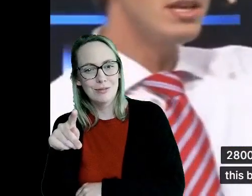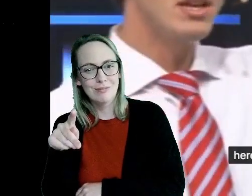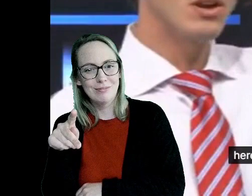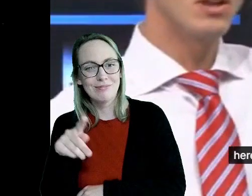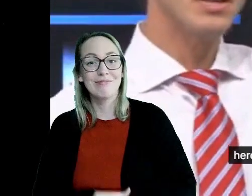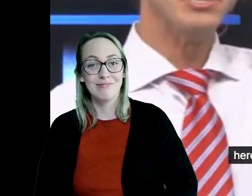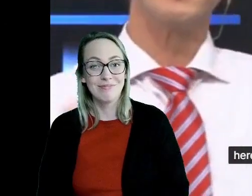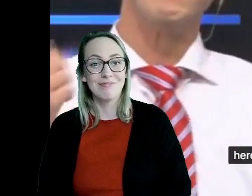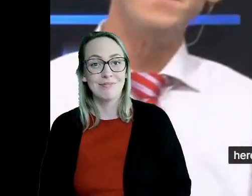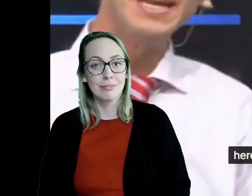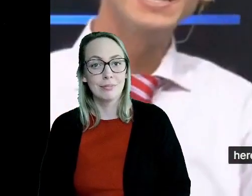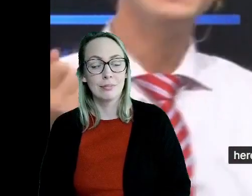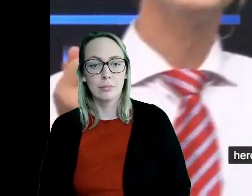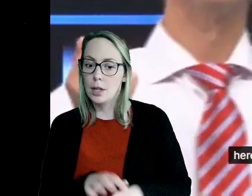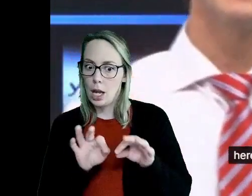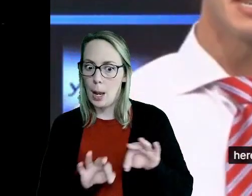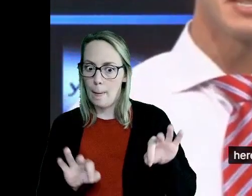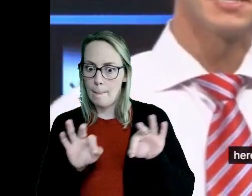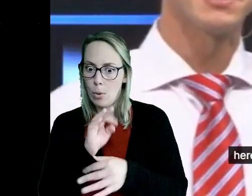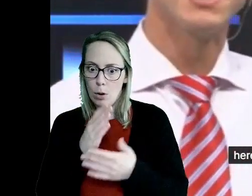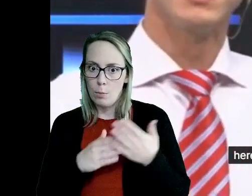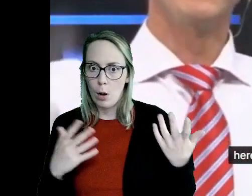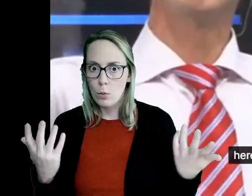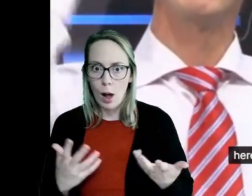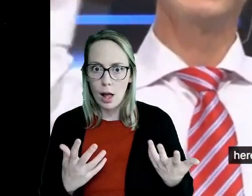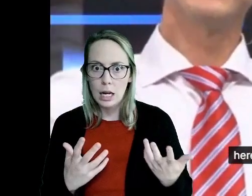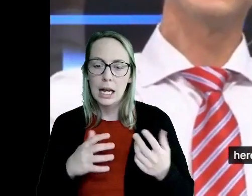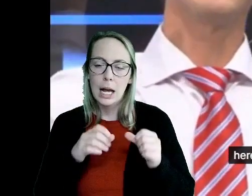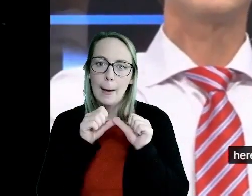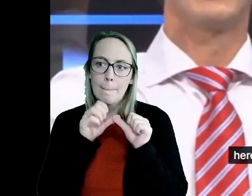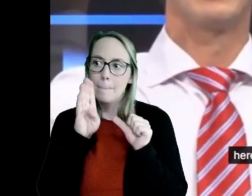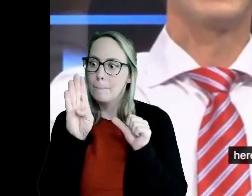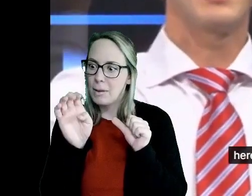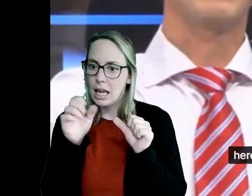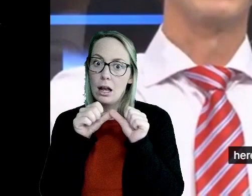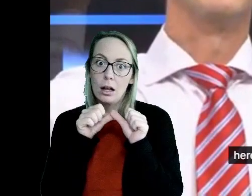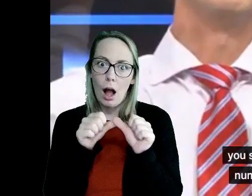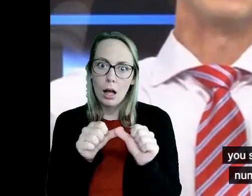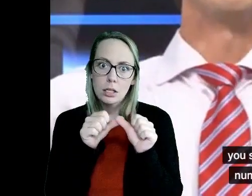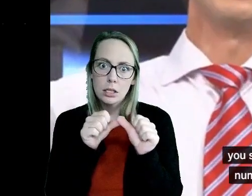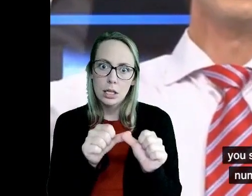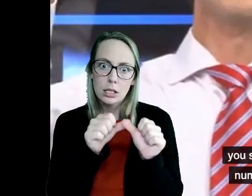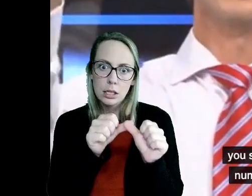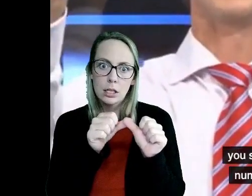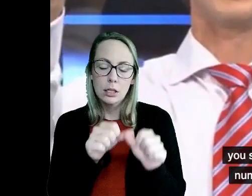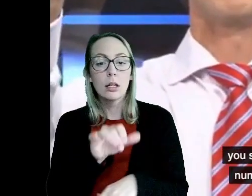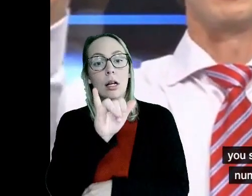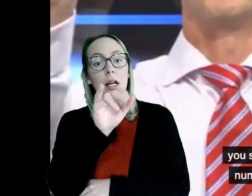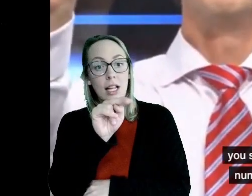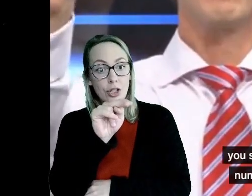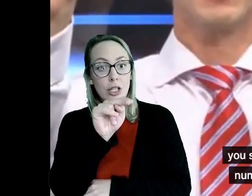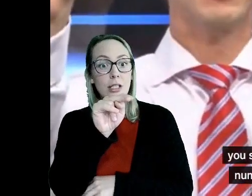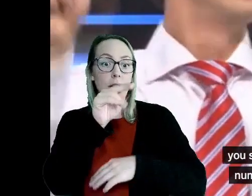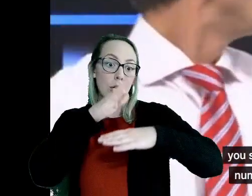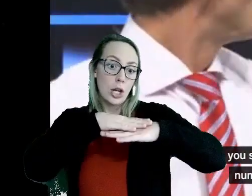Now the key here is to be consistent. If you have inches on top, you should have inches on top